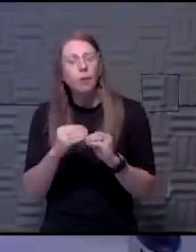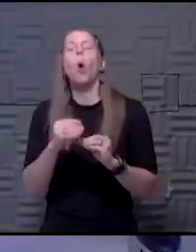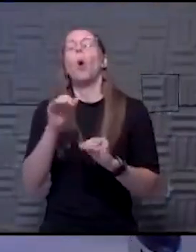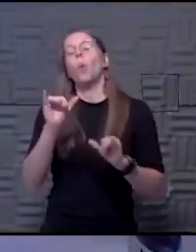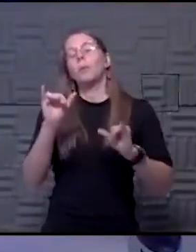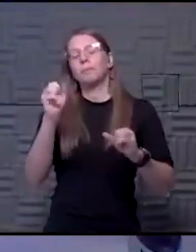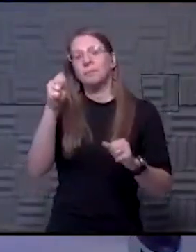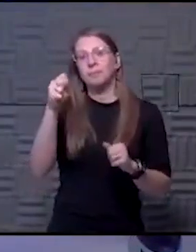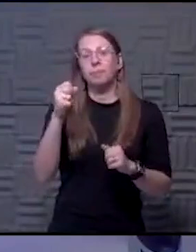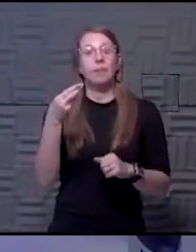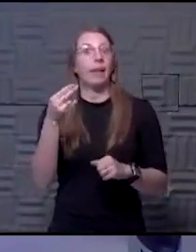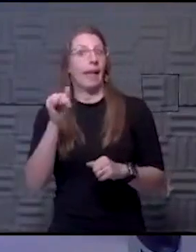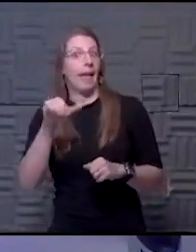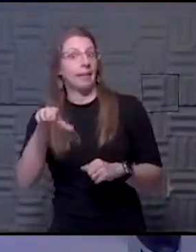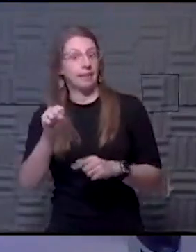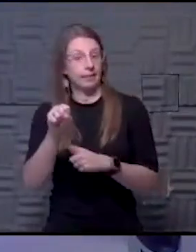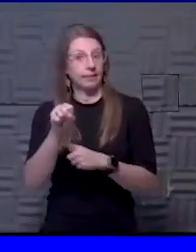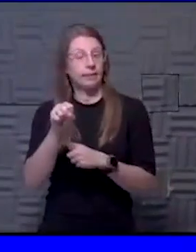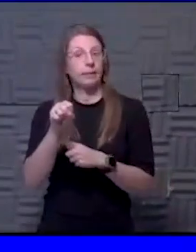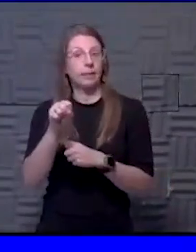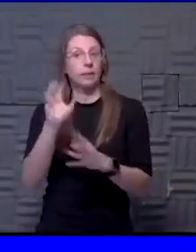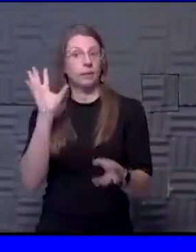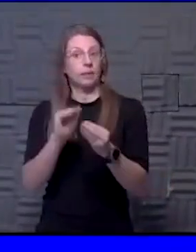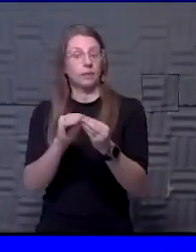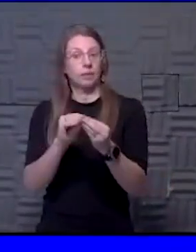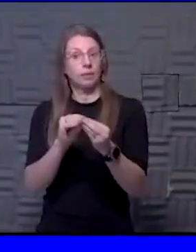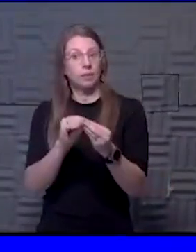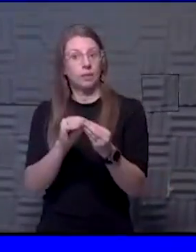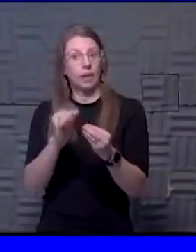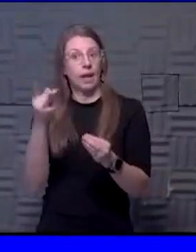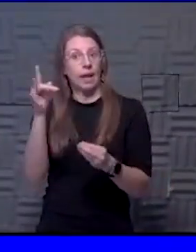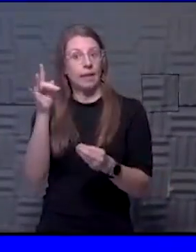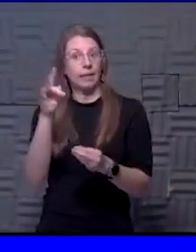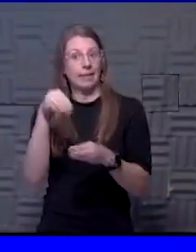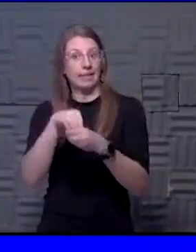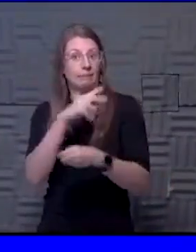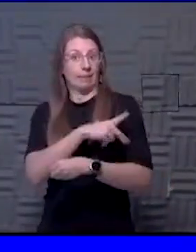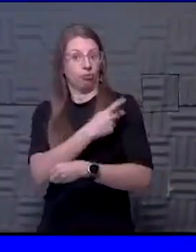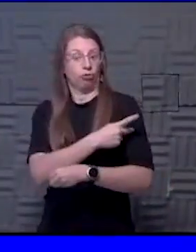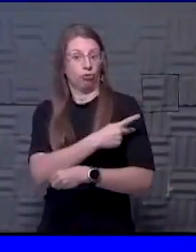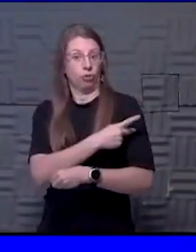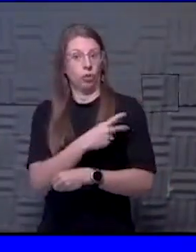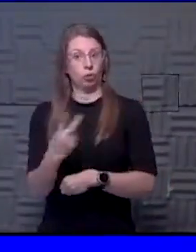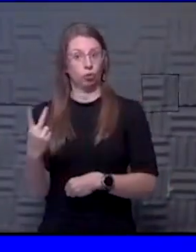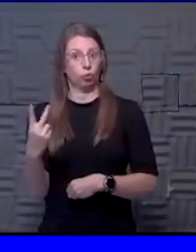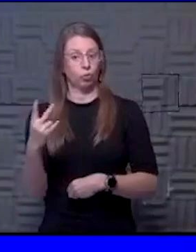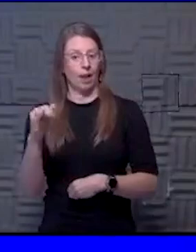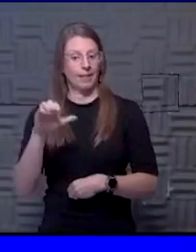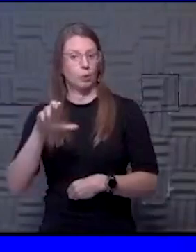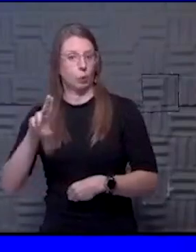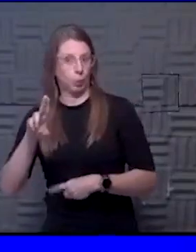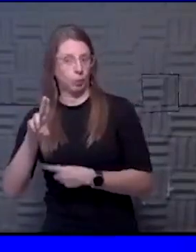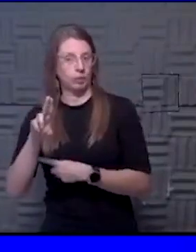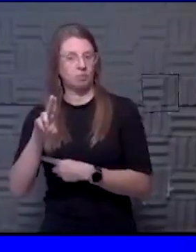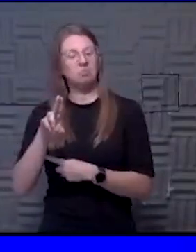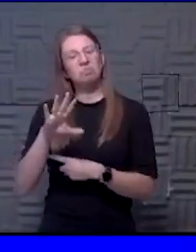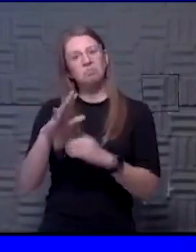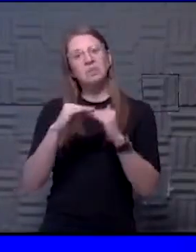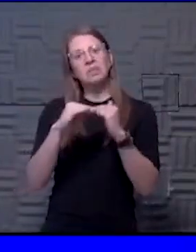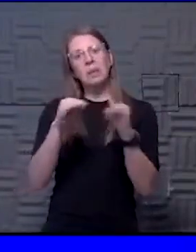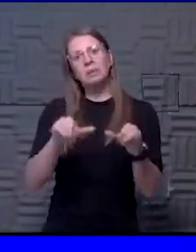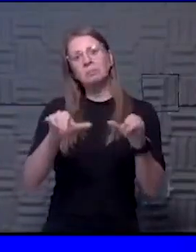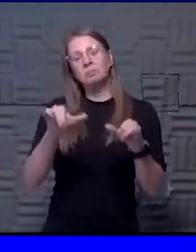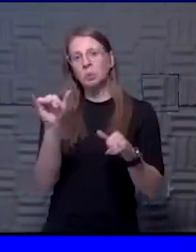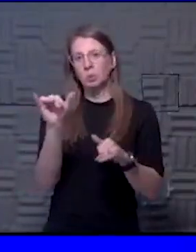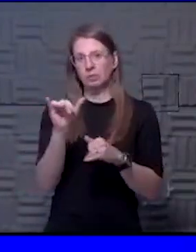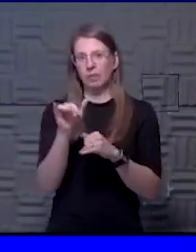yeah, Hayes. So Hayes has a total of 18 inpatients and 2 in the ICU. So fairly steady there as